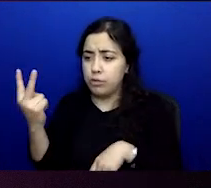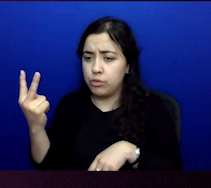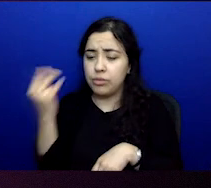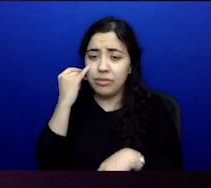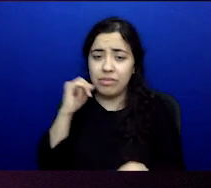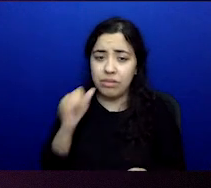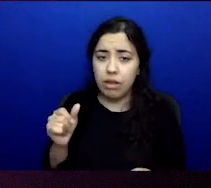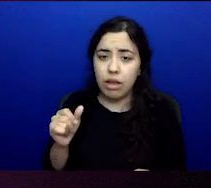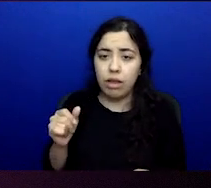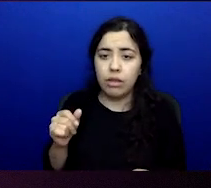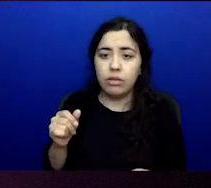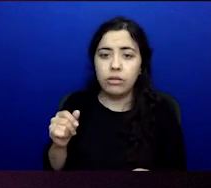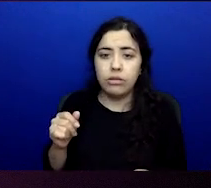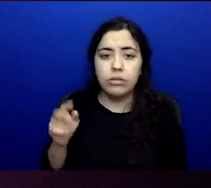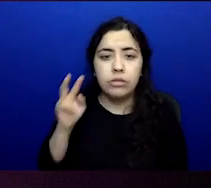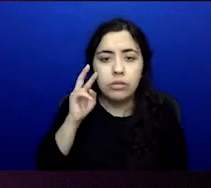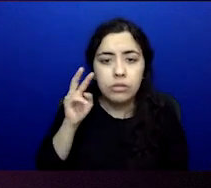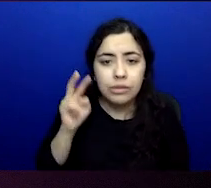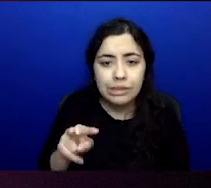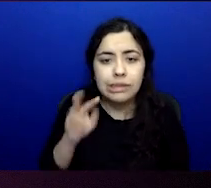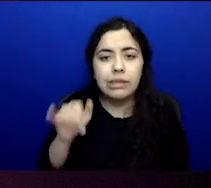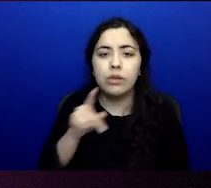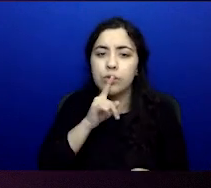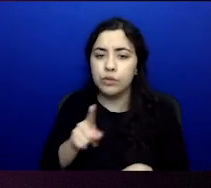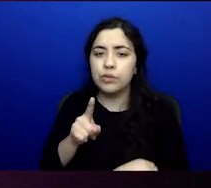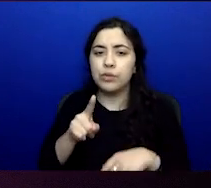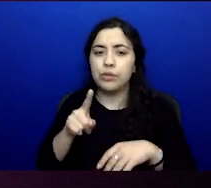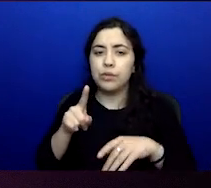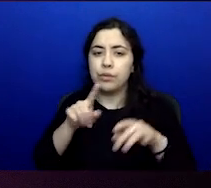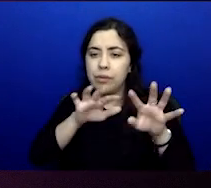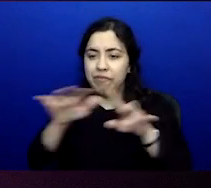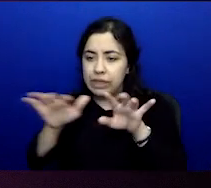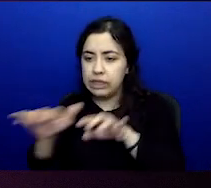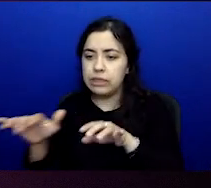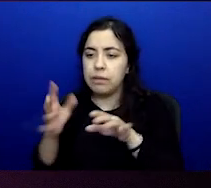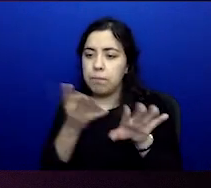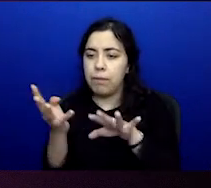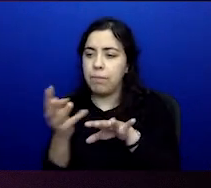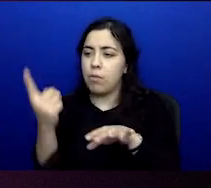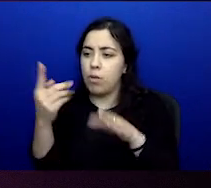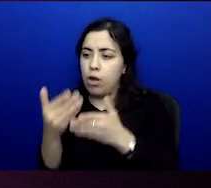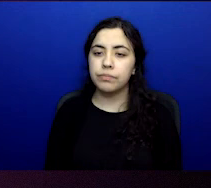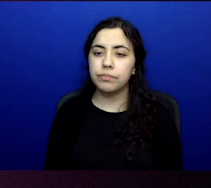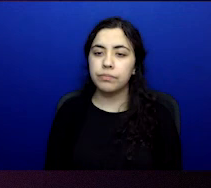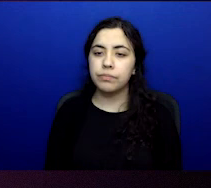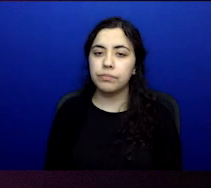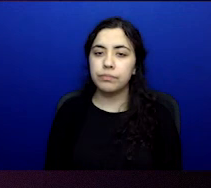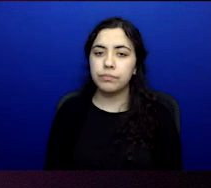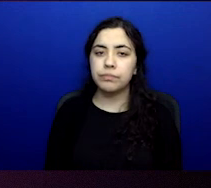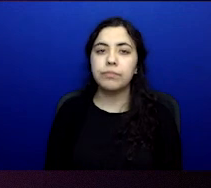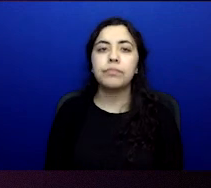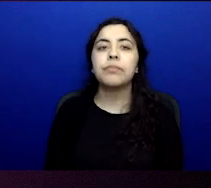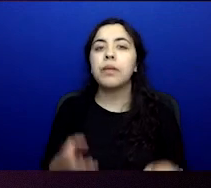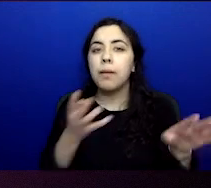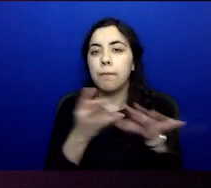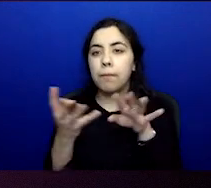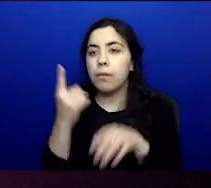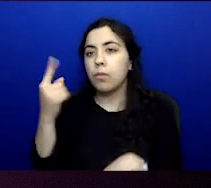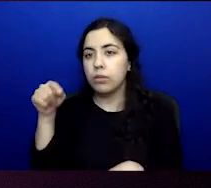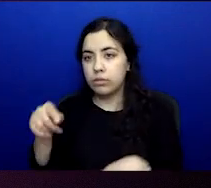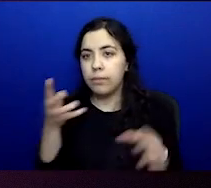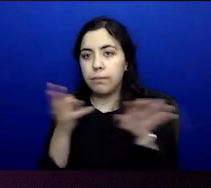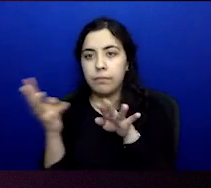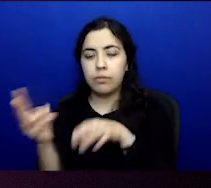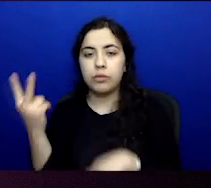that into the children field of pipeline 1 object, and then assign the new parent pipeline 1.pipeline 2, and so on.